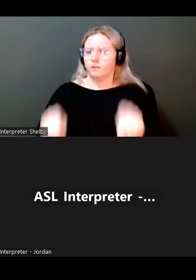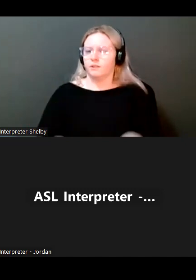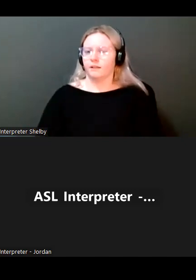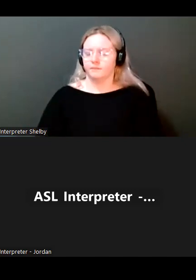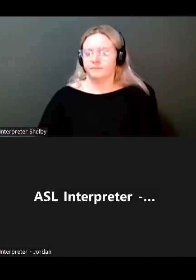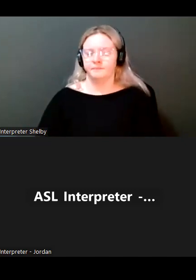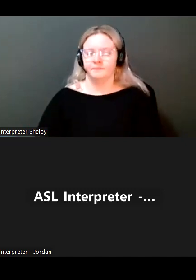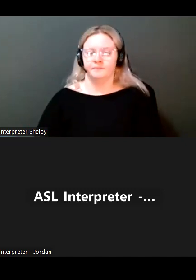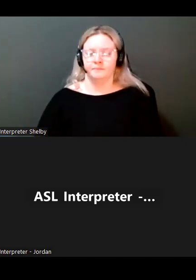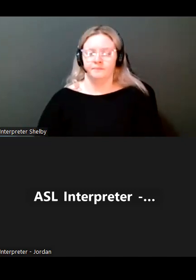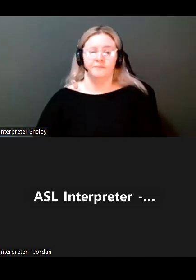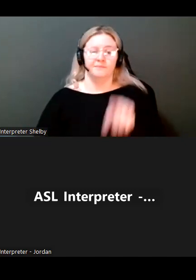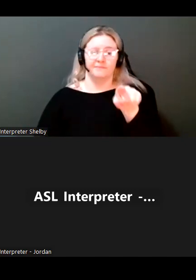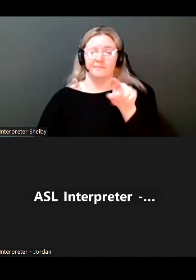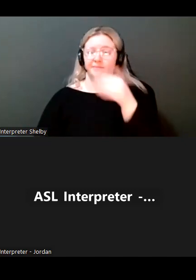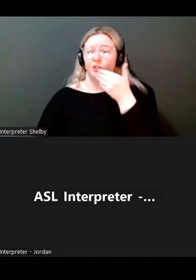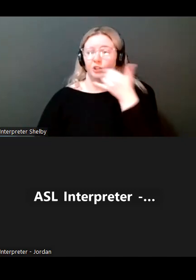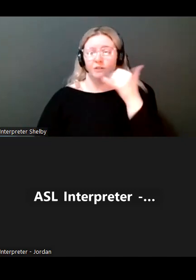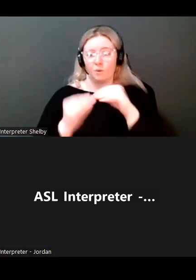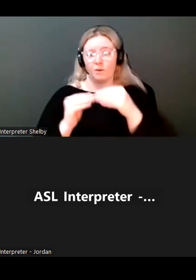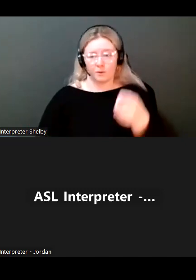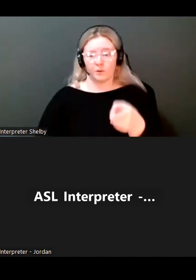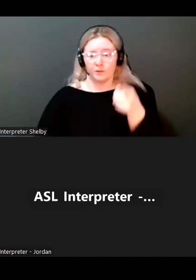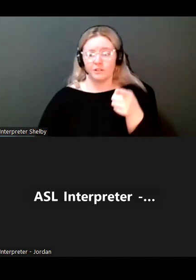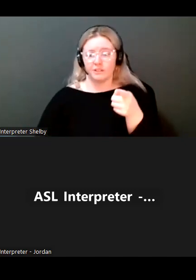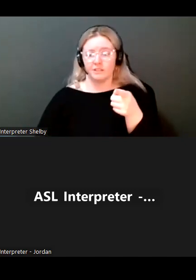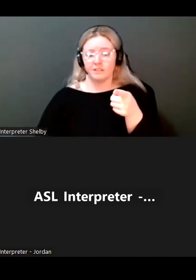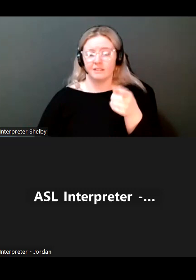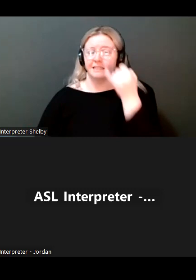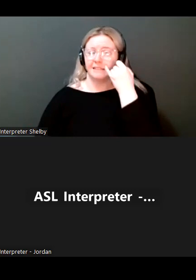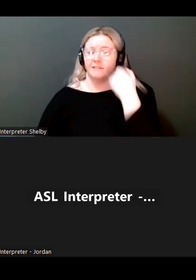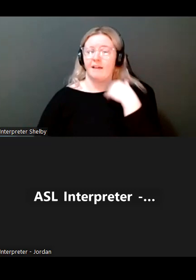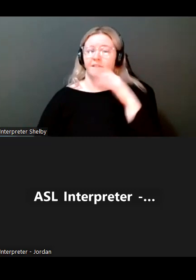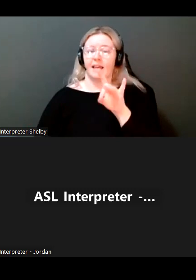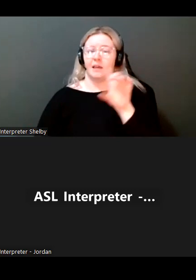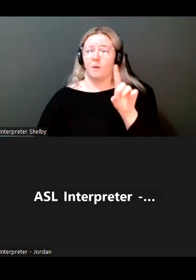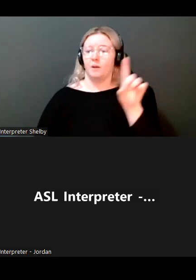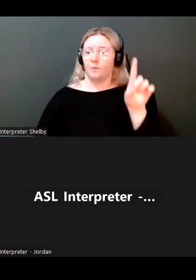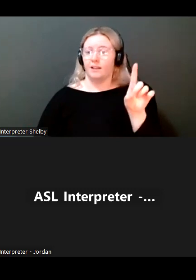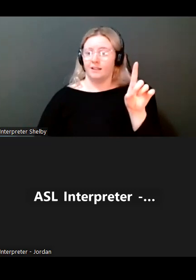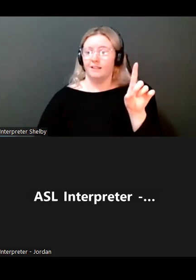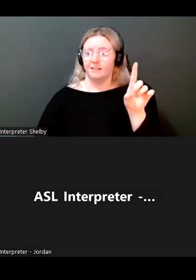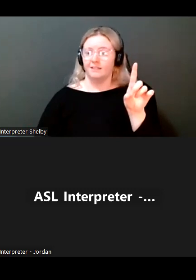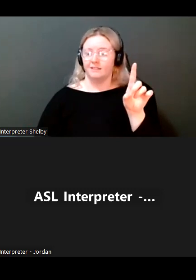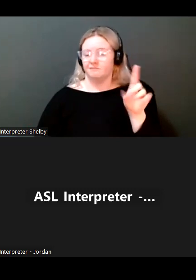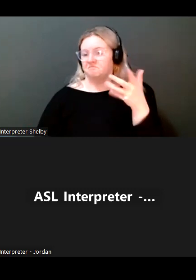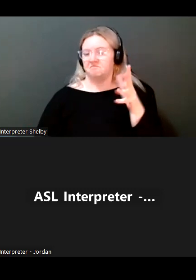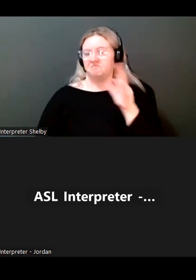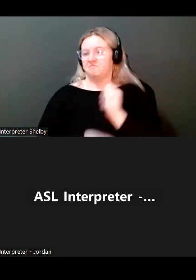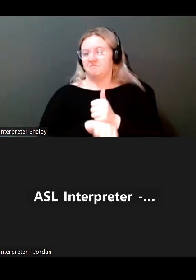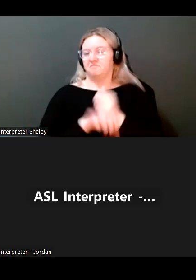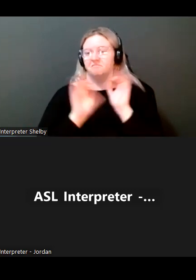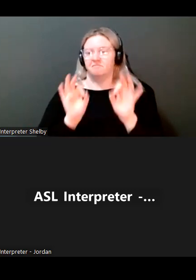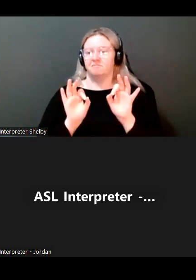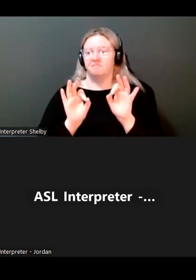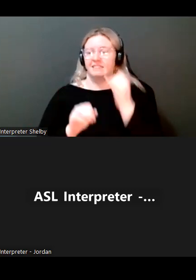And here are some good phone numbers to have. If you have 811, you're probably, all set. I say, when in